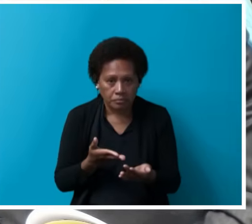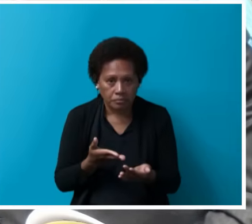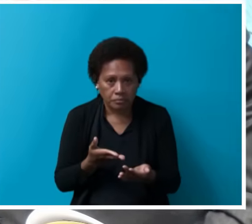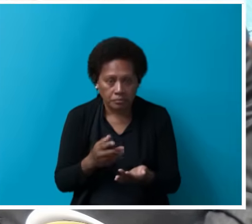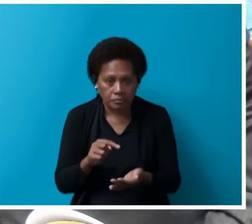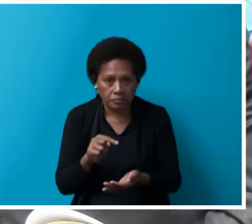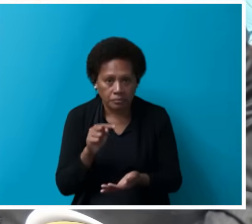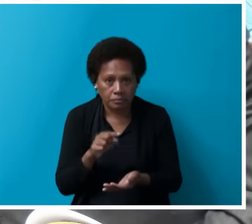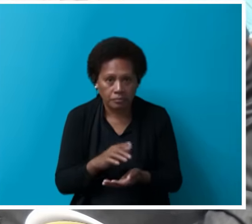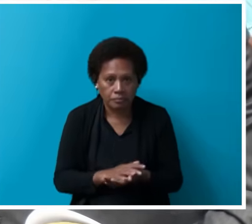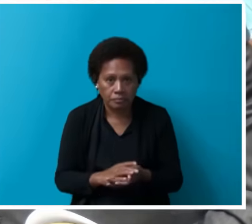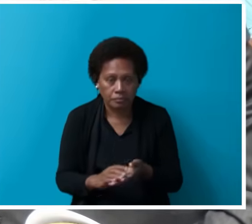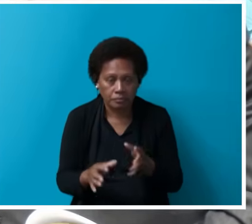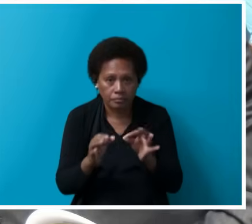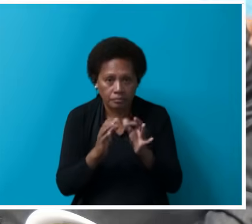Honorable Bala